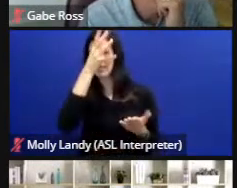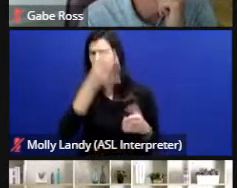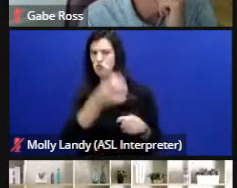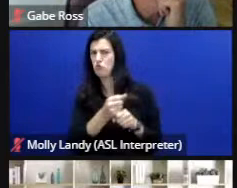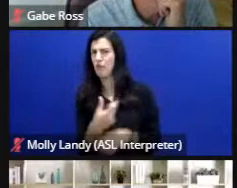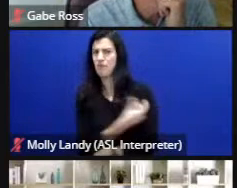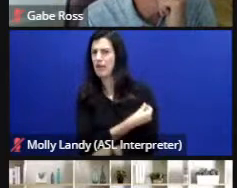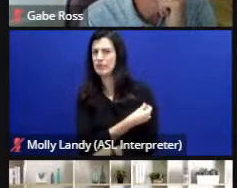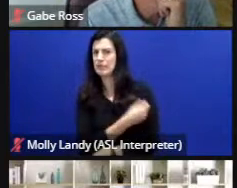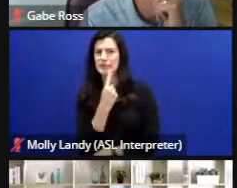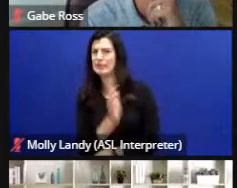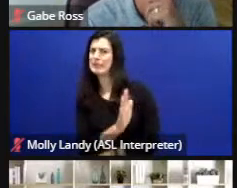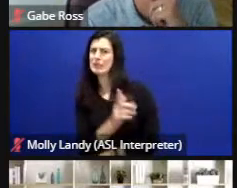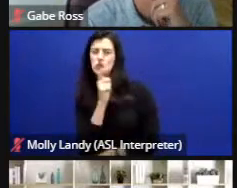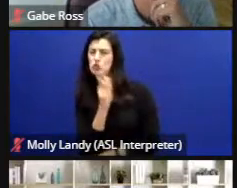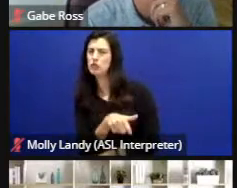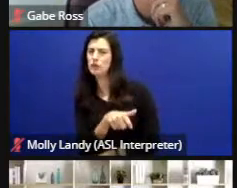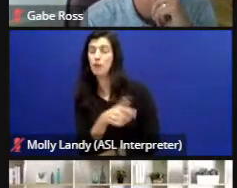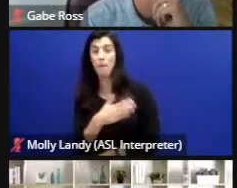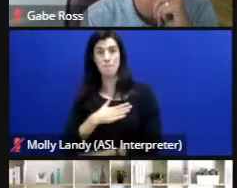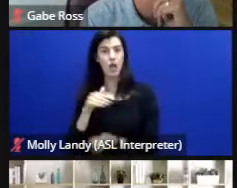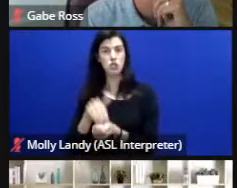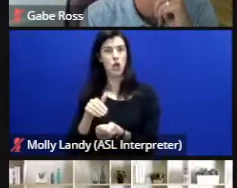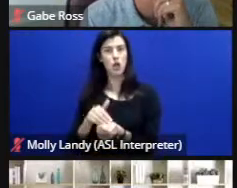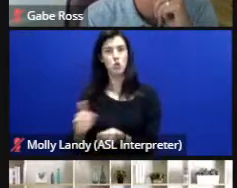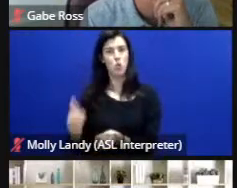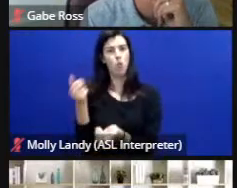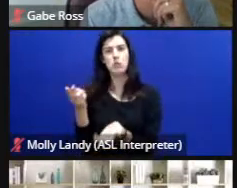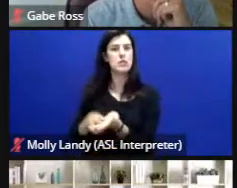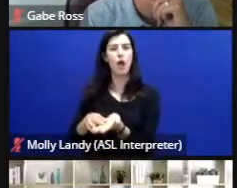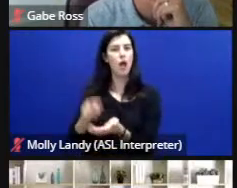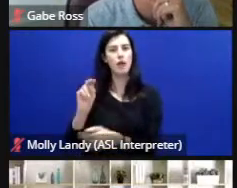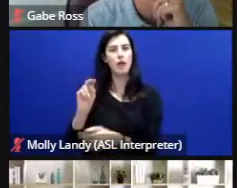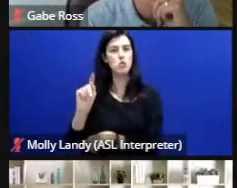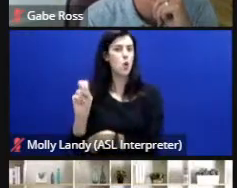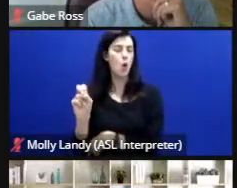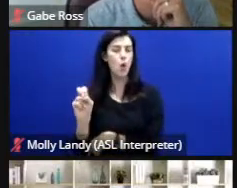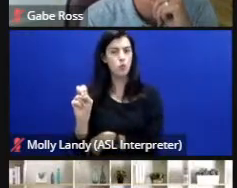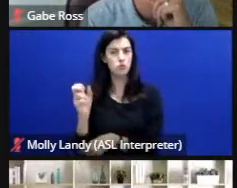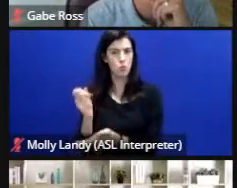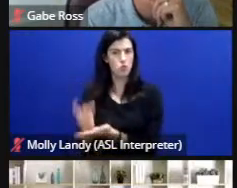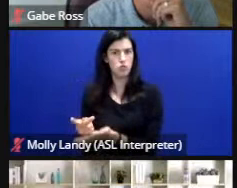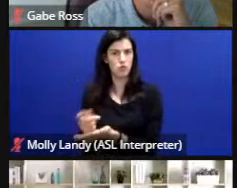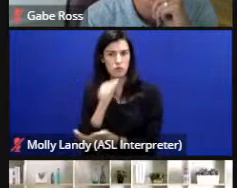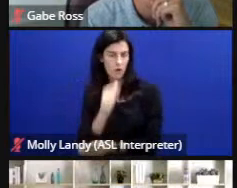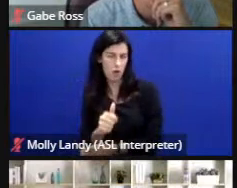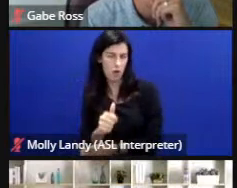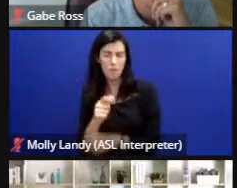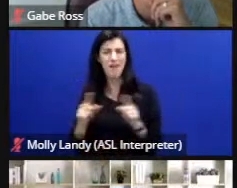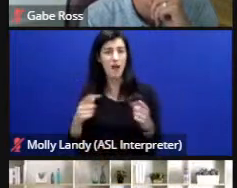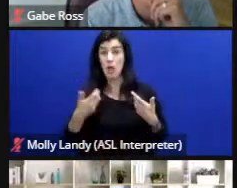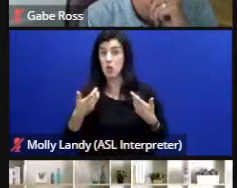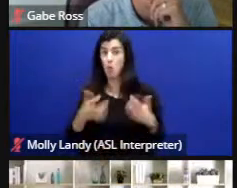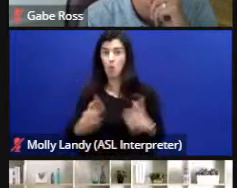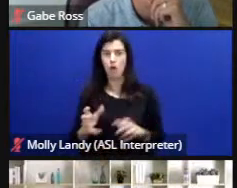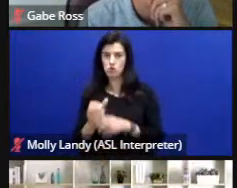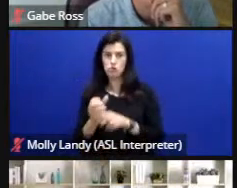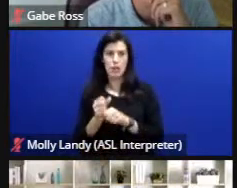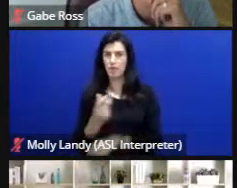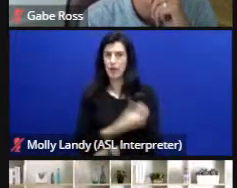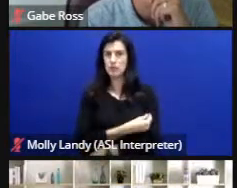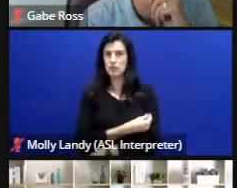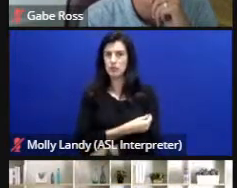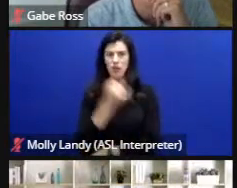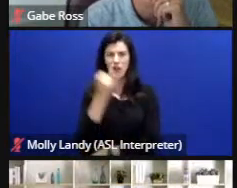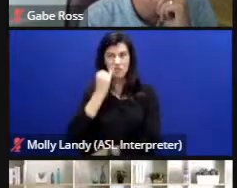no conclusive evidence, my doctor refuses to sign a doctor's note. But I don't want to take the vaccine, because if my